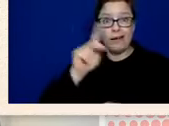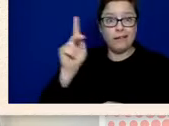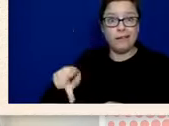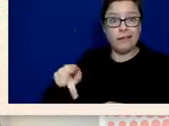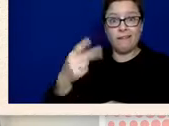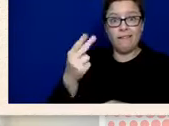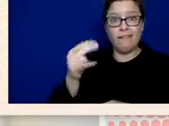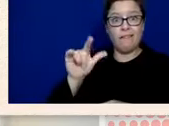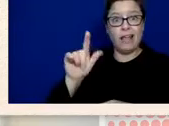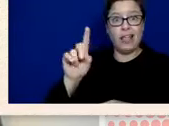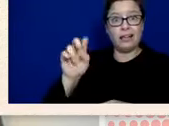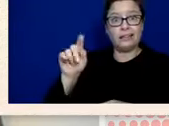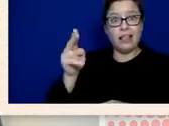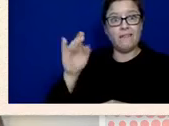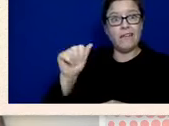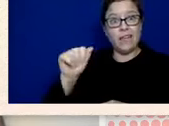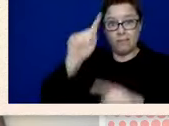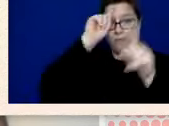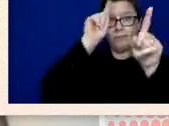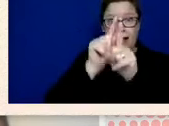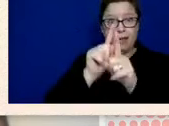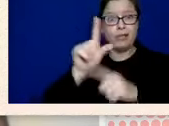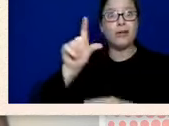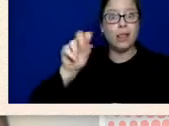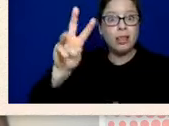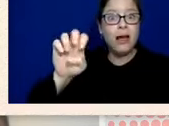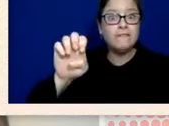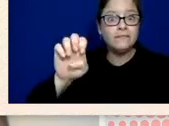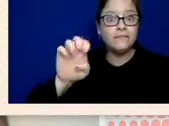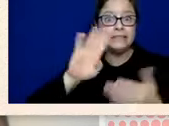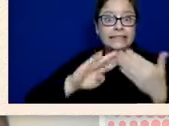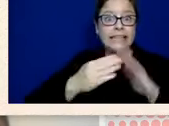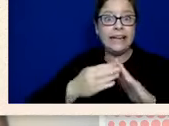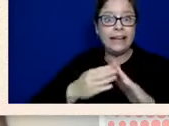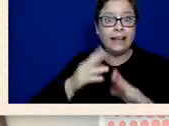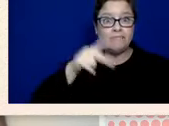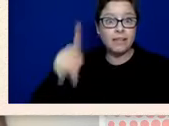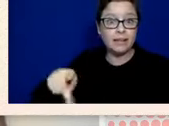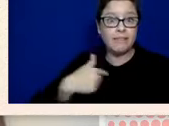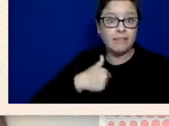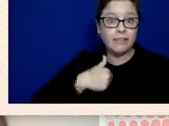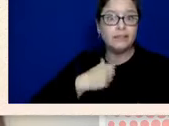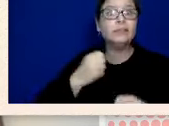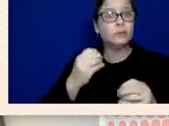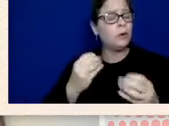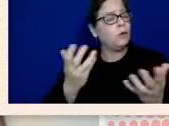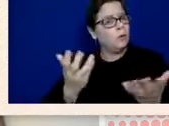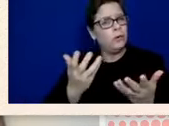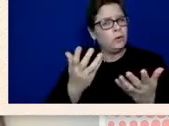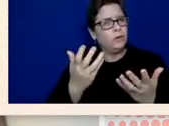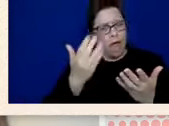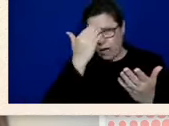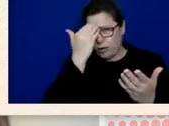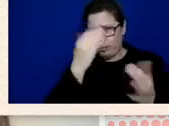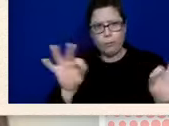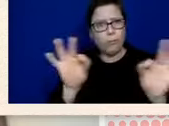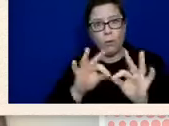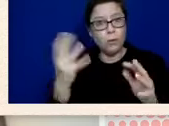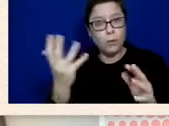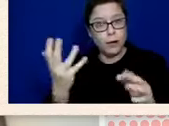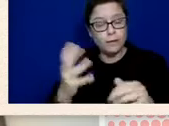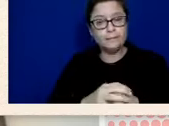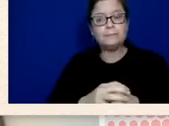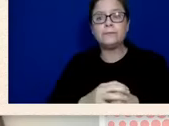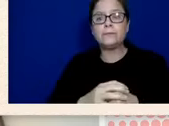kind of, the fate that we have together. But um, one thing I know that is really important